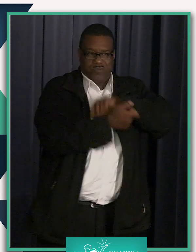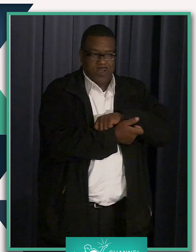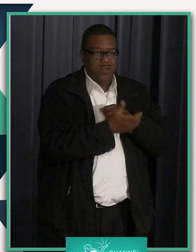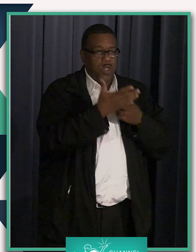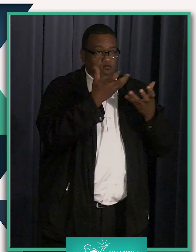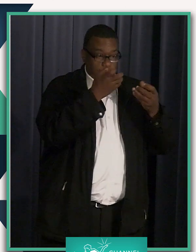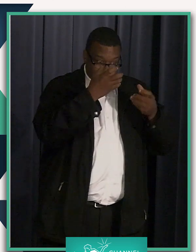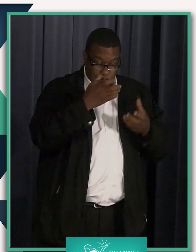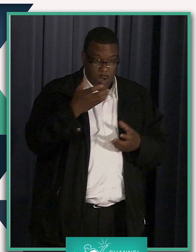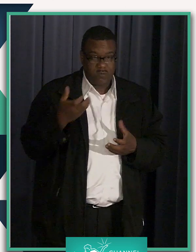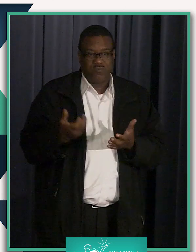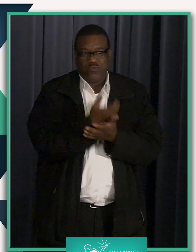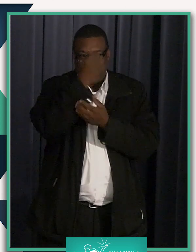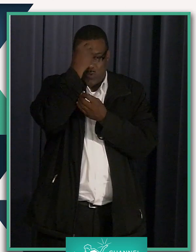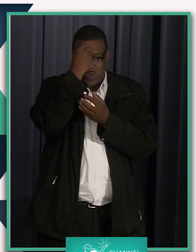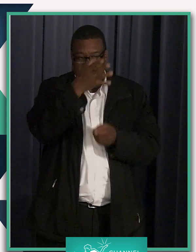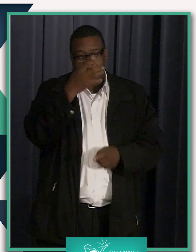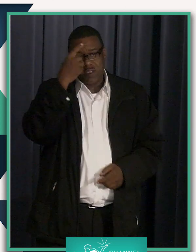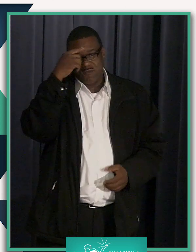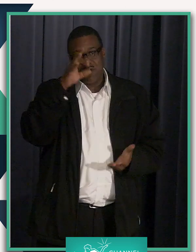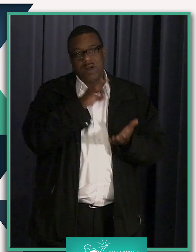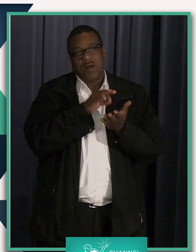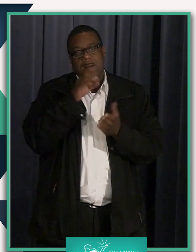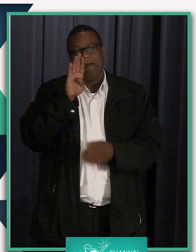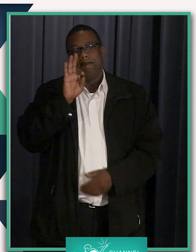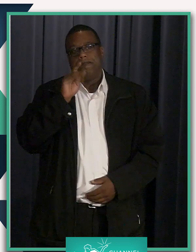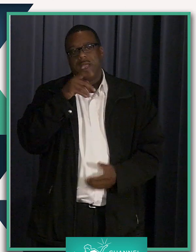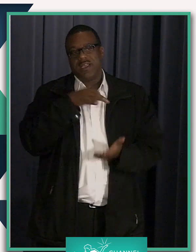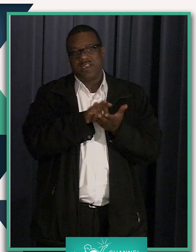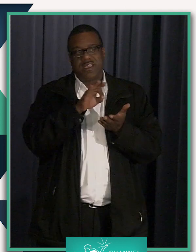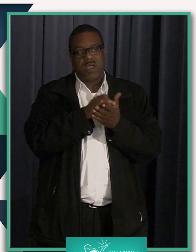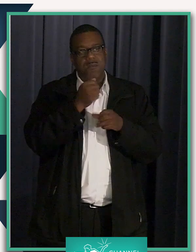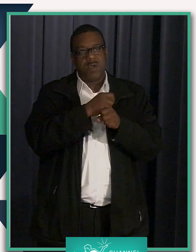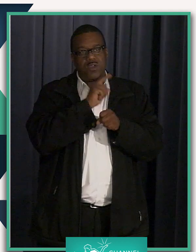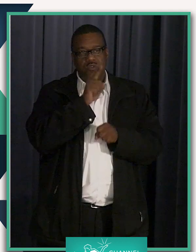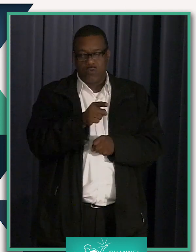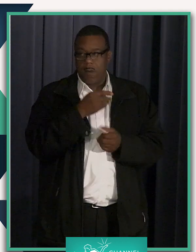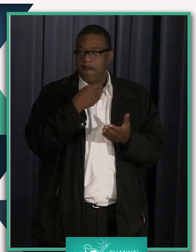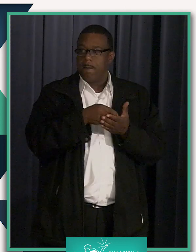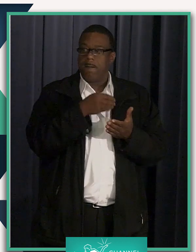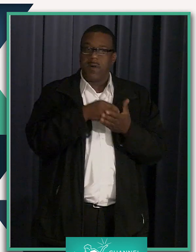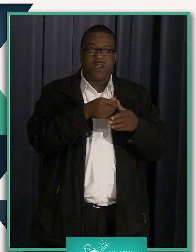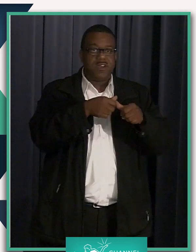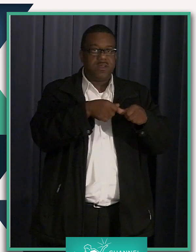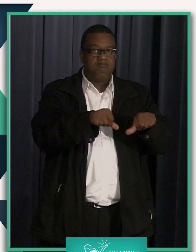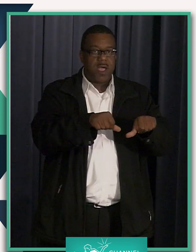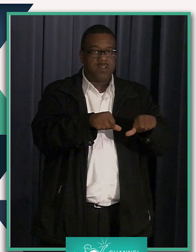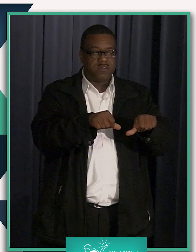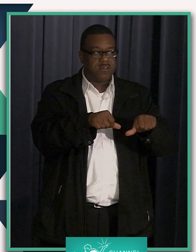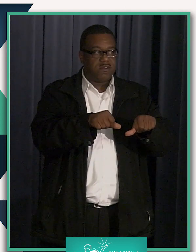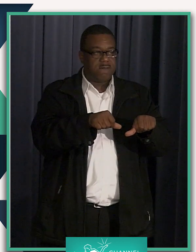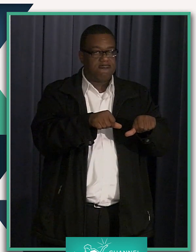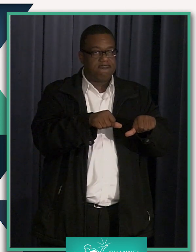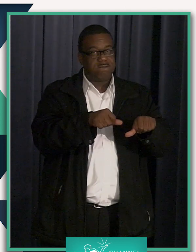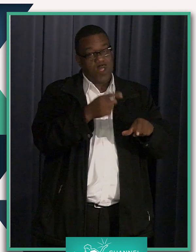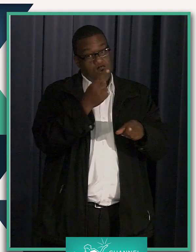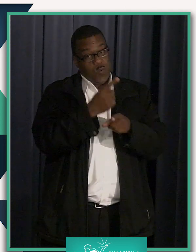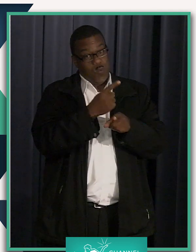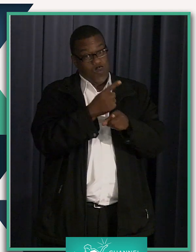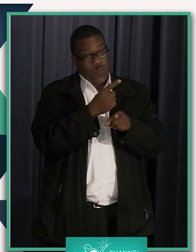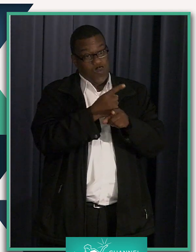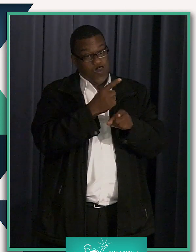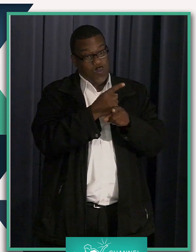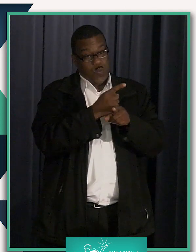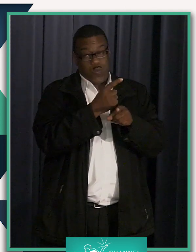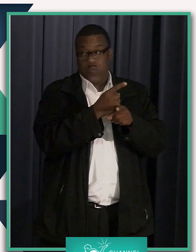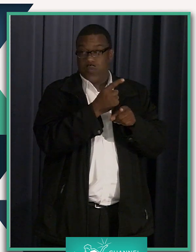new bank account information in to make sure the money is being deposited to the correct account.